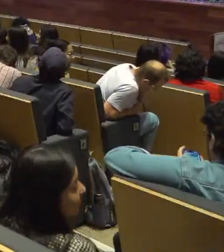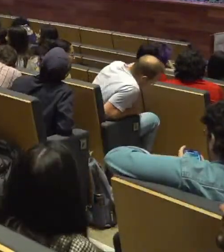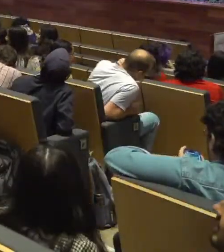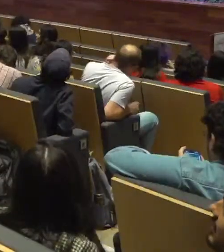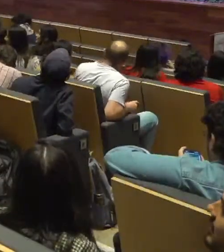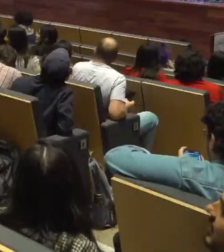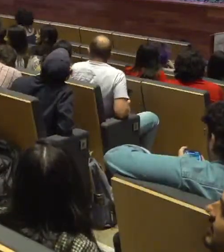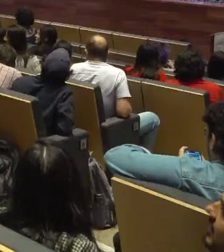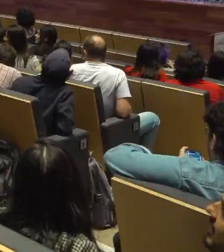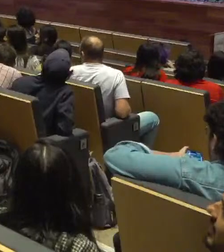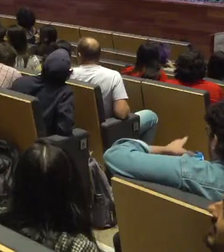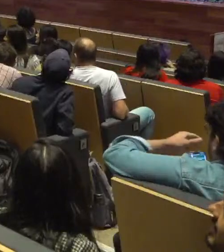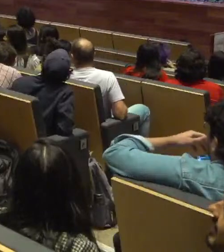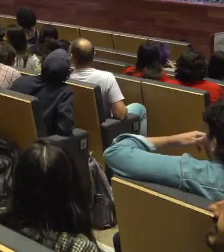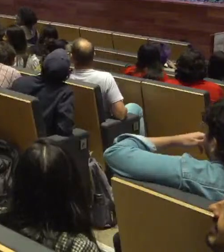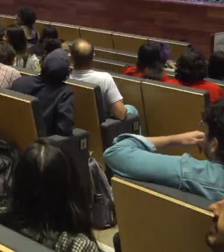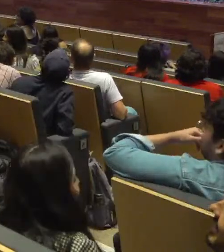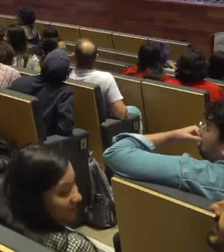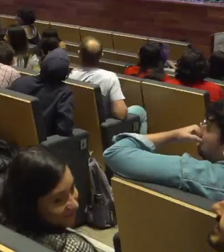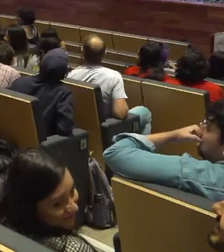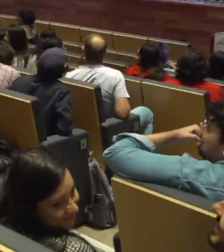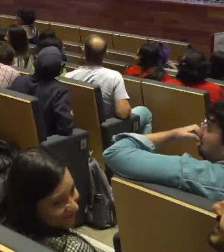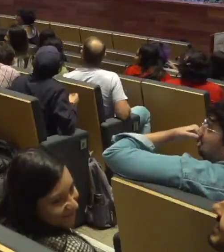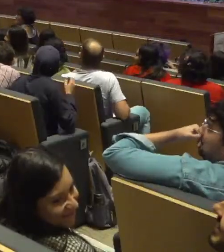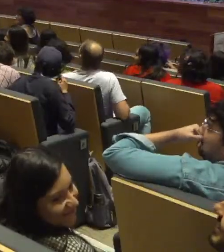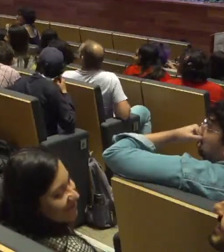Está vacía.